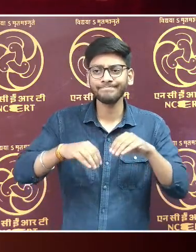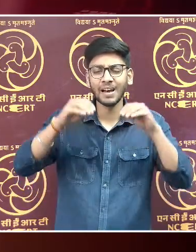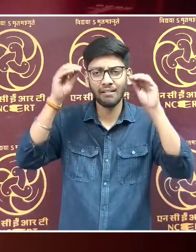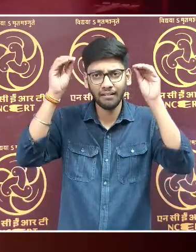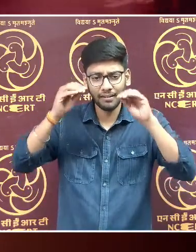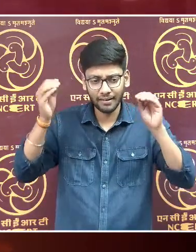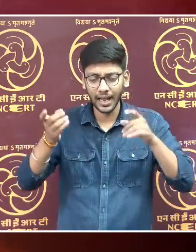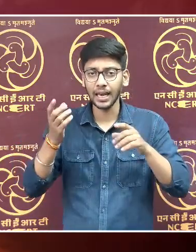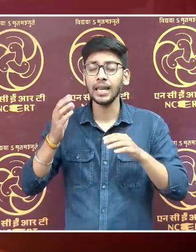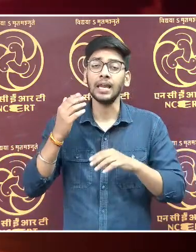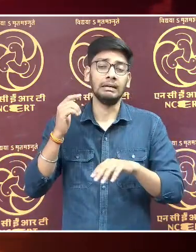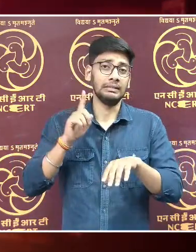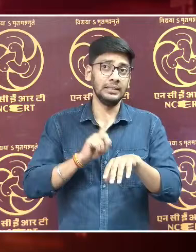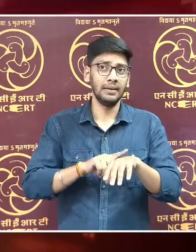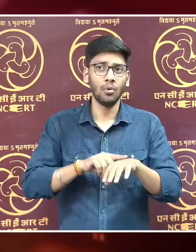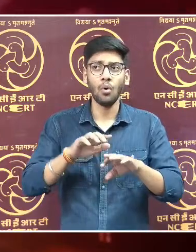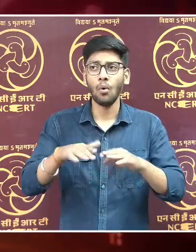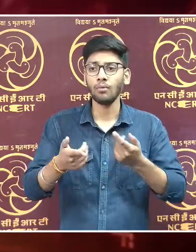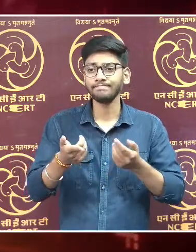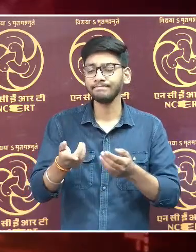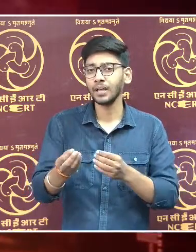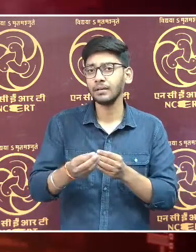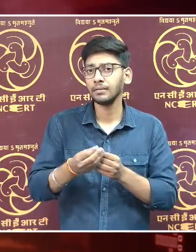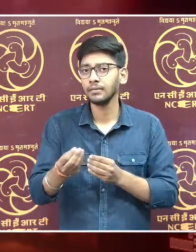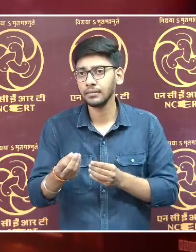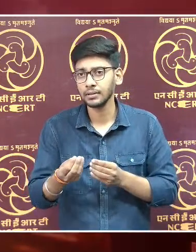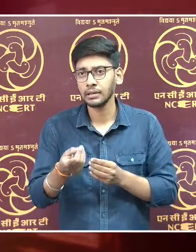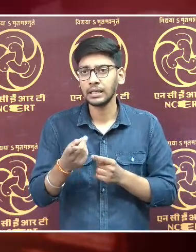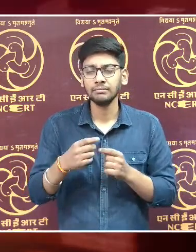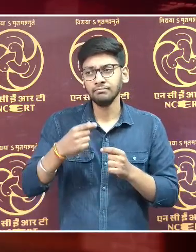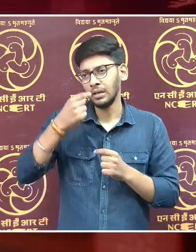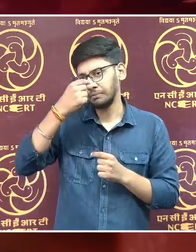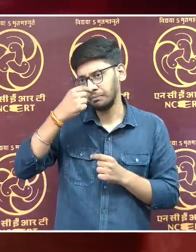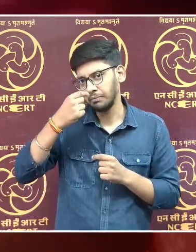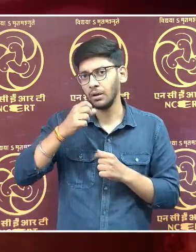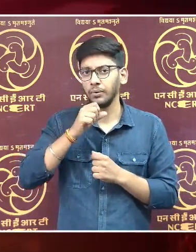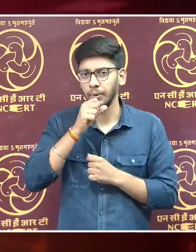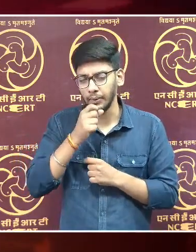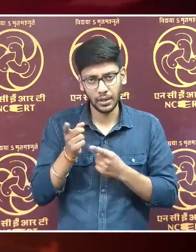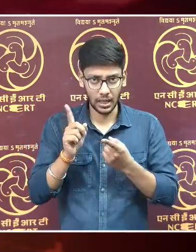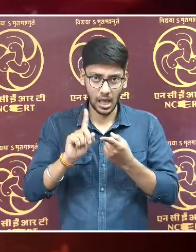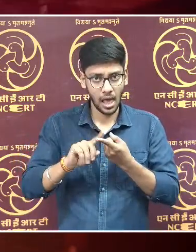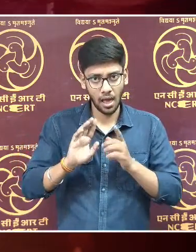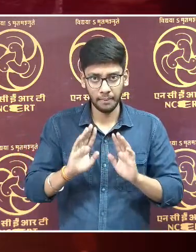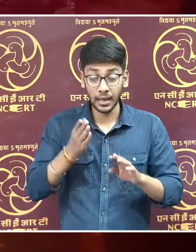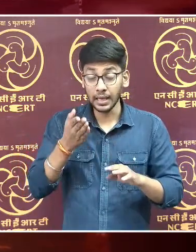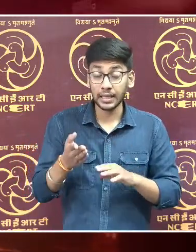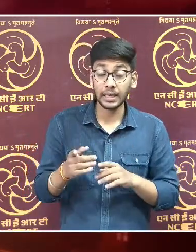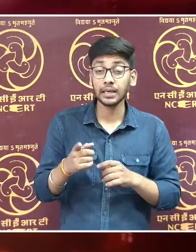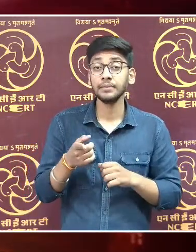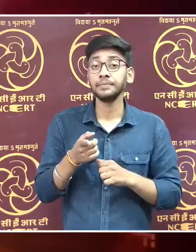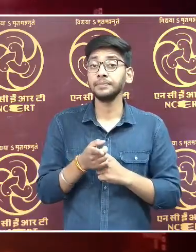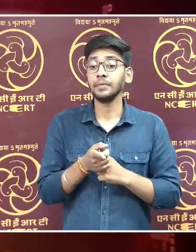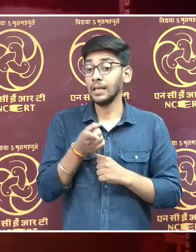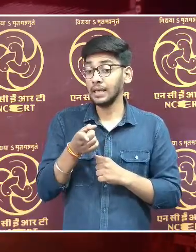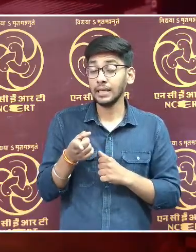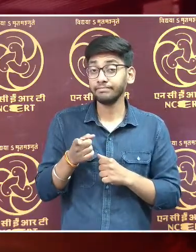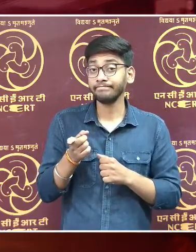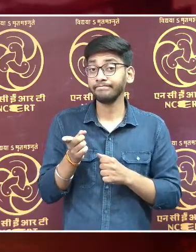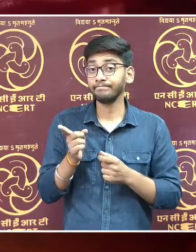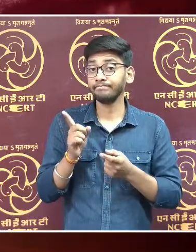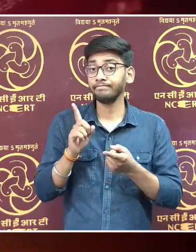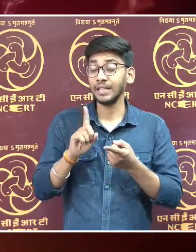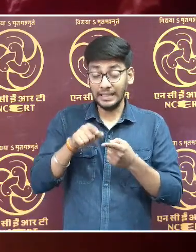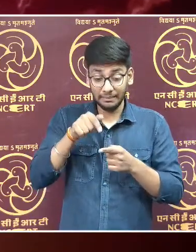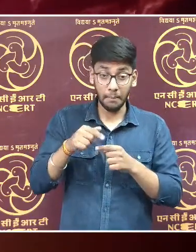rainy, or any other reason it could be, the child has got cold and cough. But it makes a great impact for